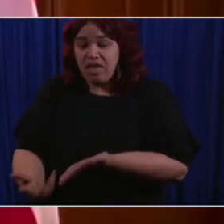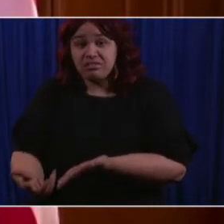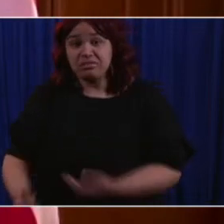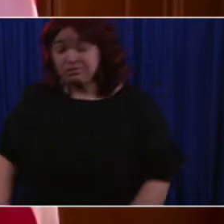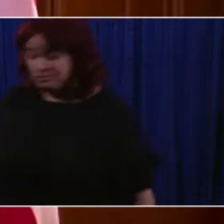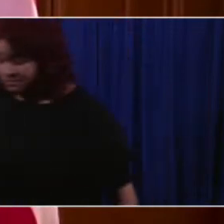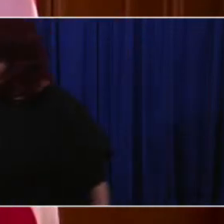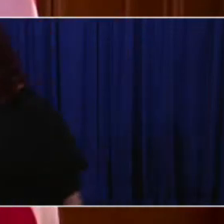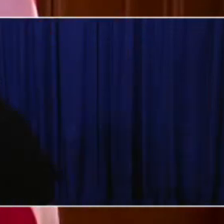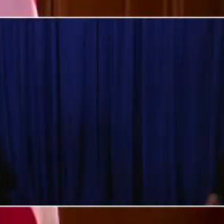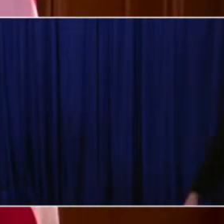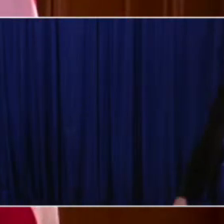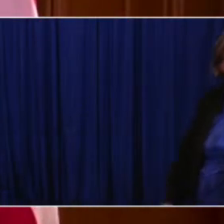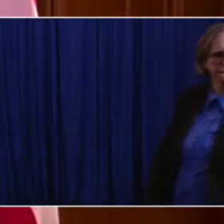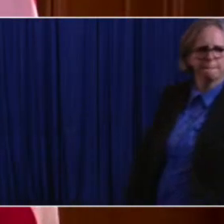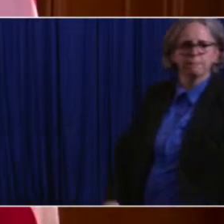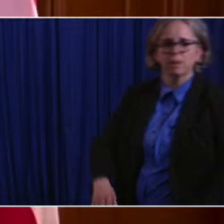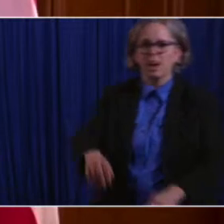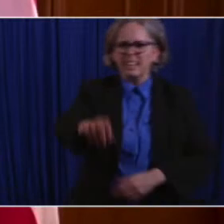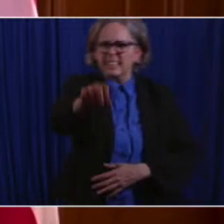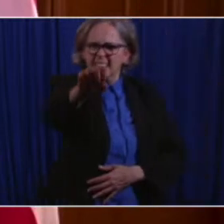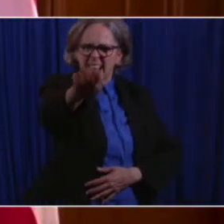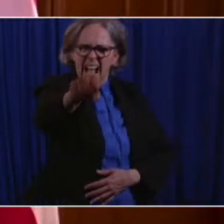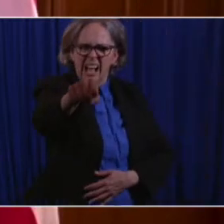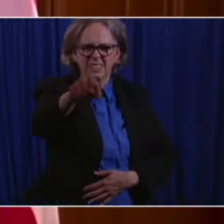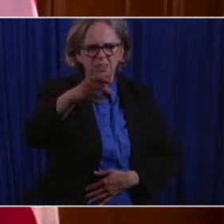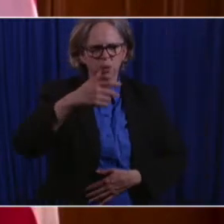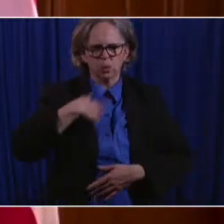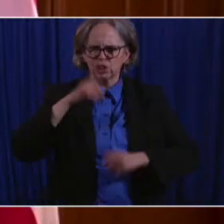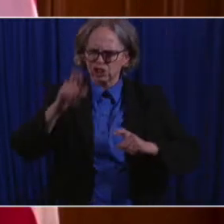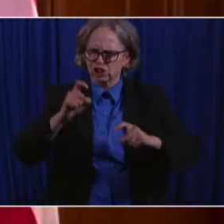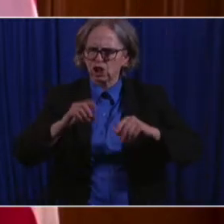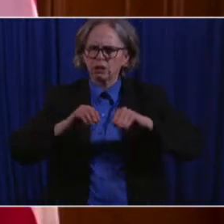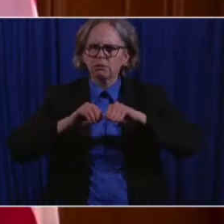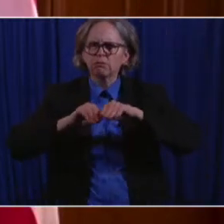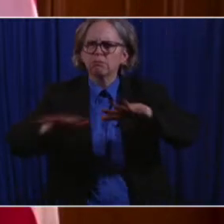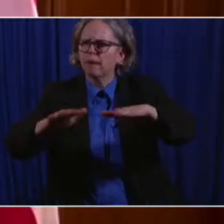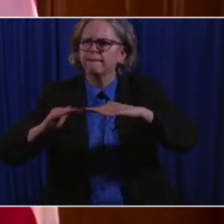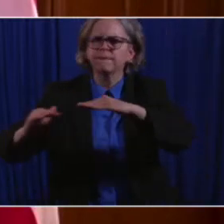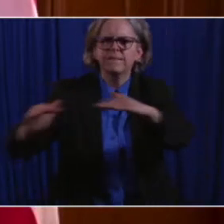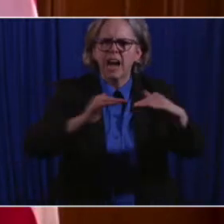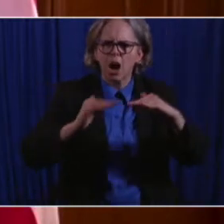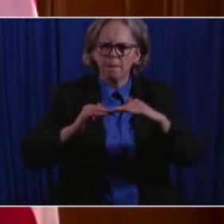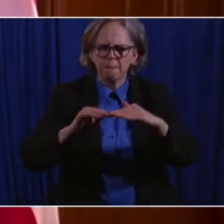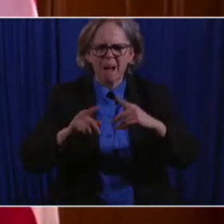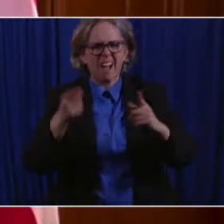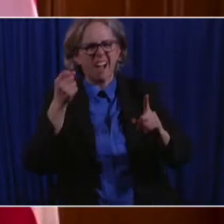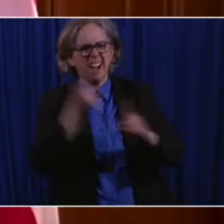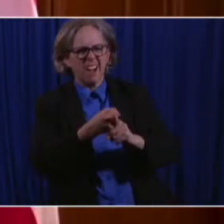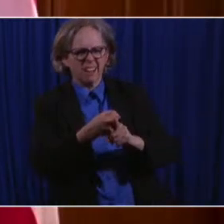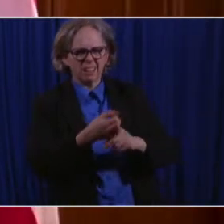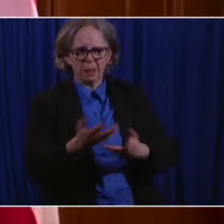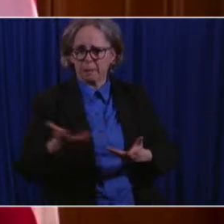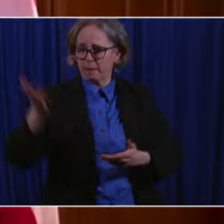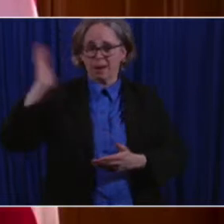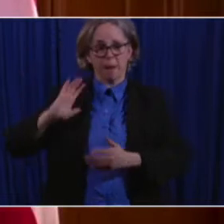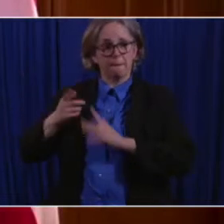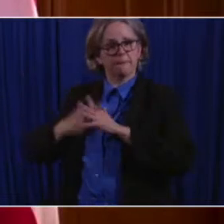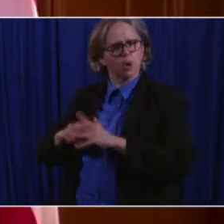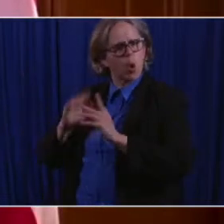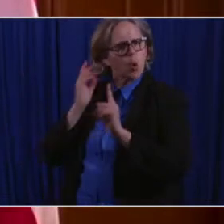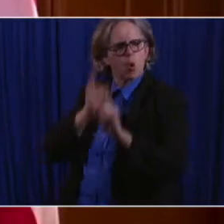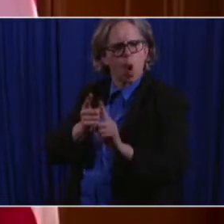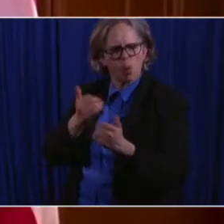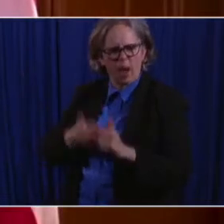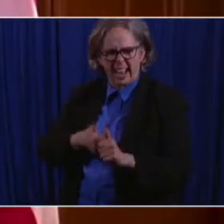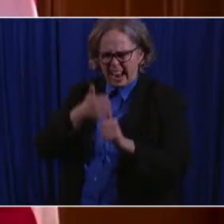principle, that we wanted every Ohioan, whether they lived in Vinton County, one of our smallest county, Meigs County, or whether they lived